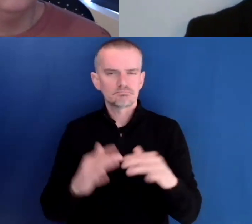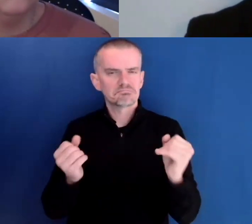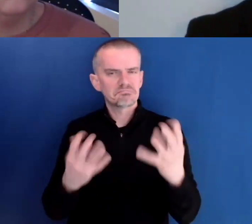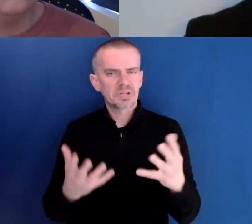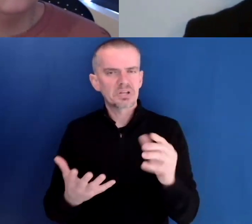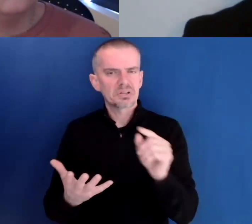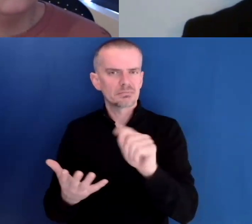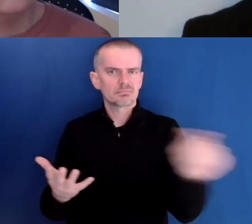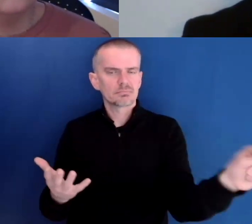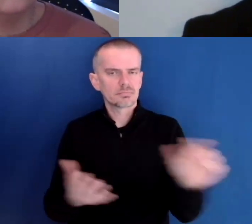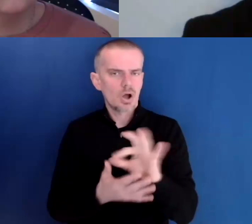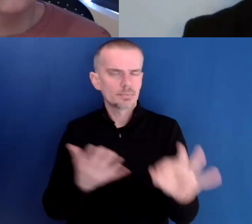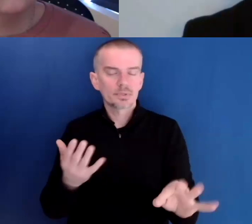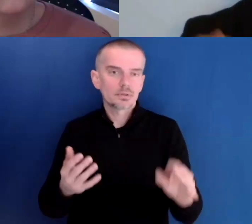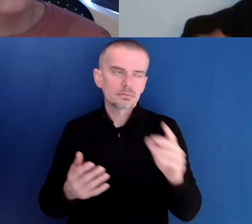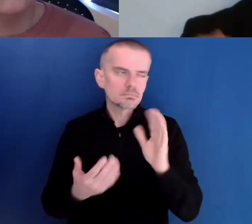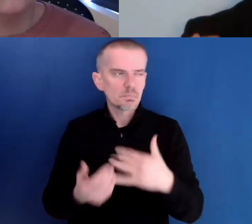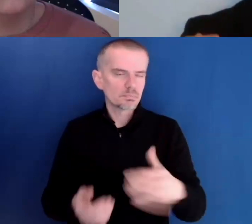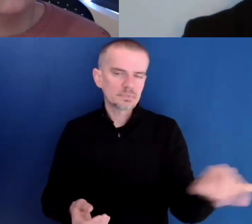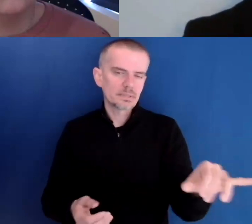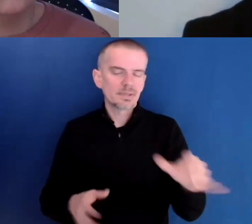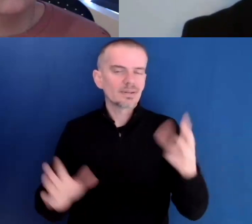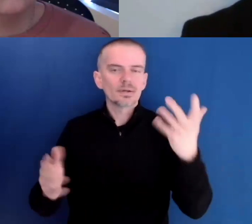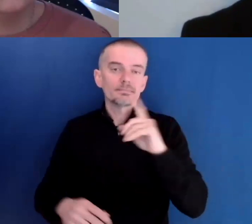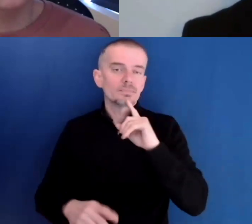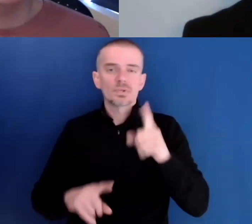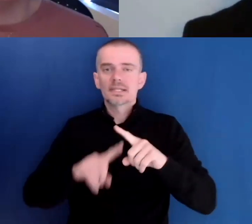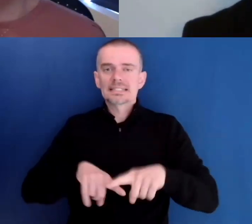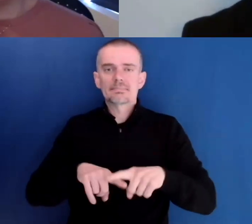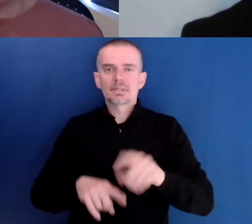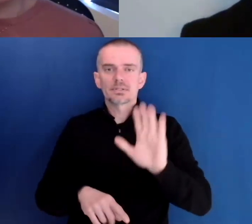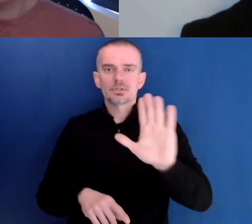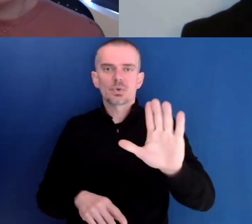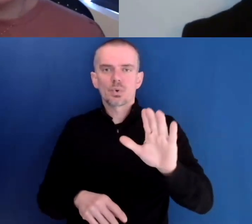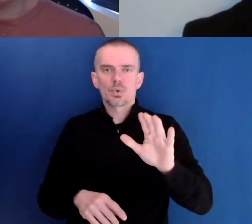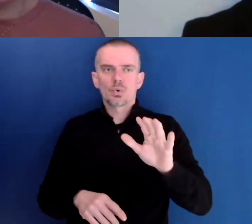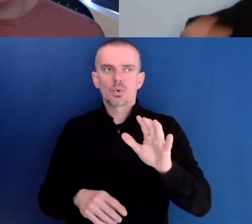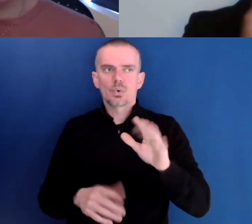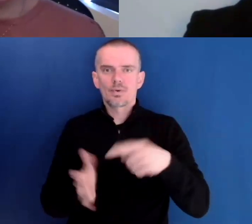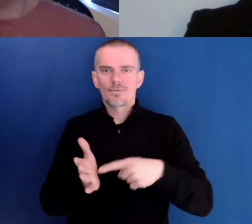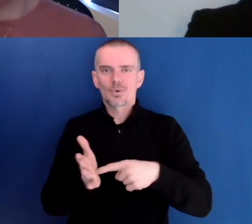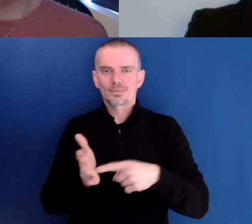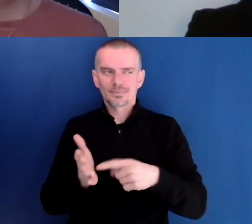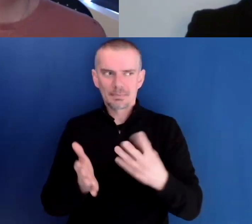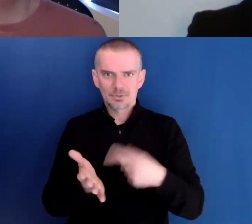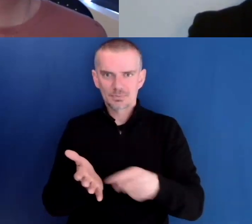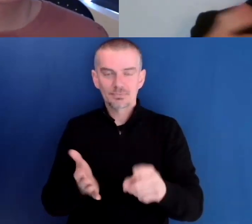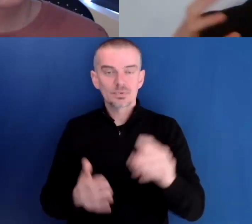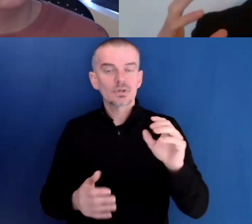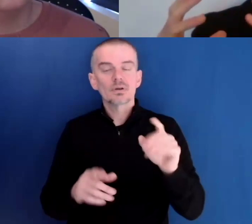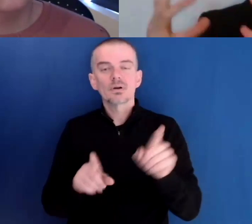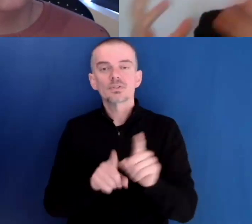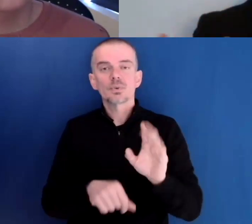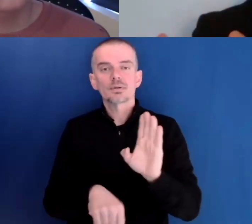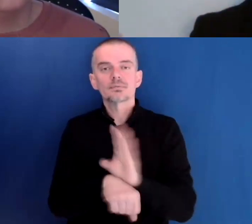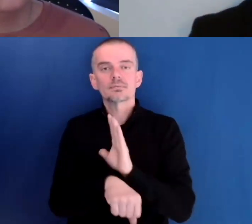of the same stuff. But it just kind of depends on what your price point is right? And if you want an enterprise level software